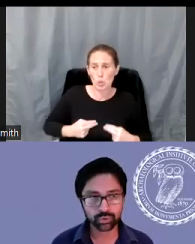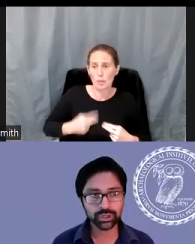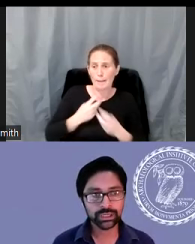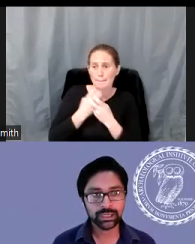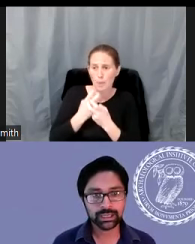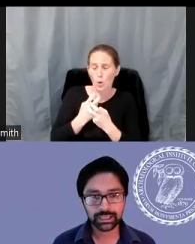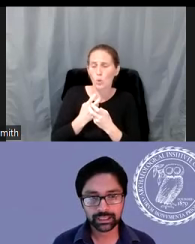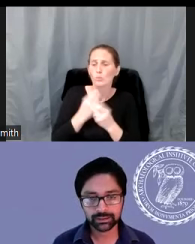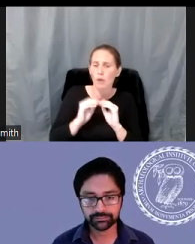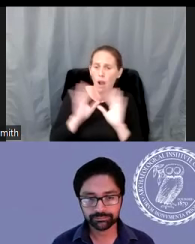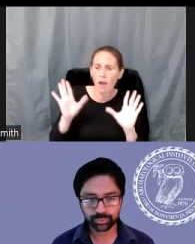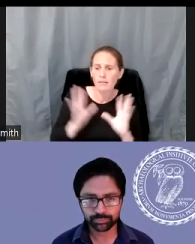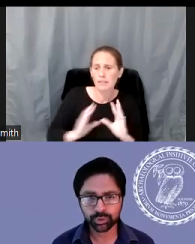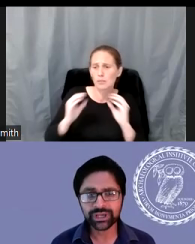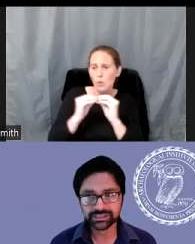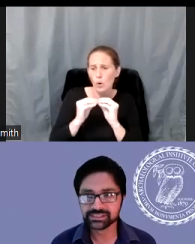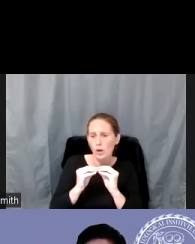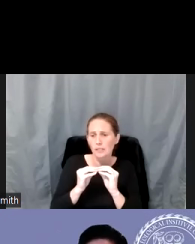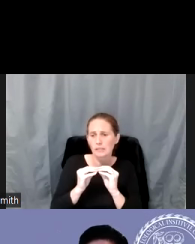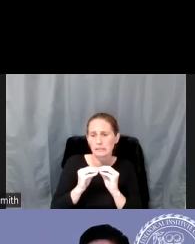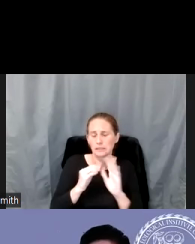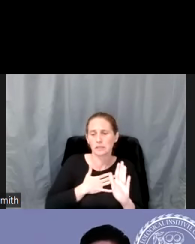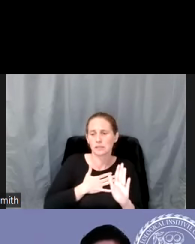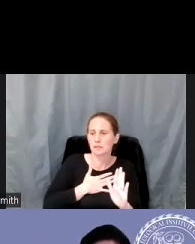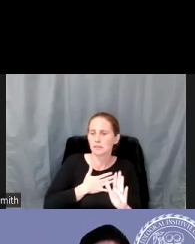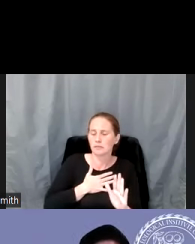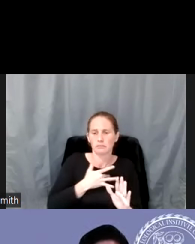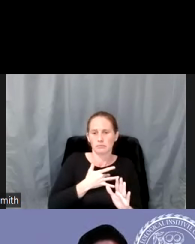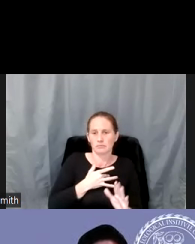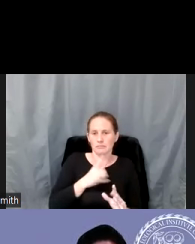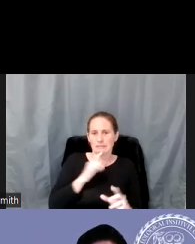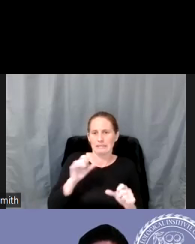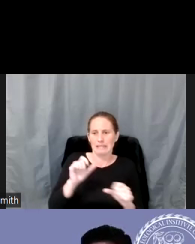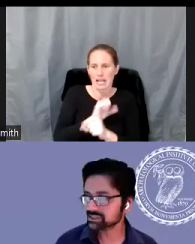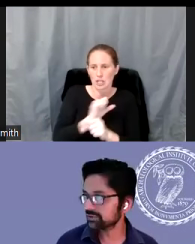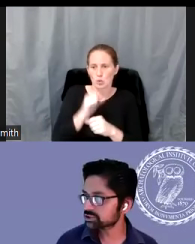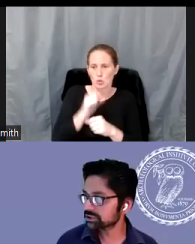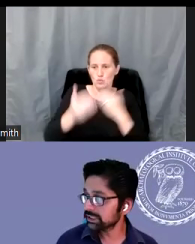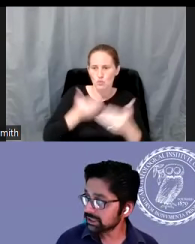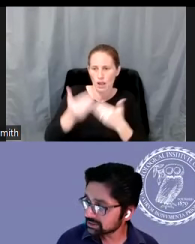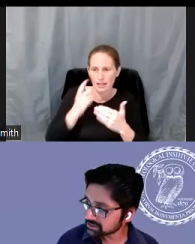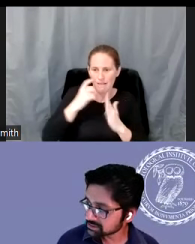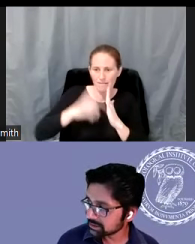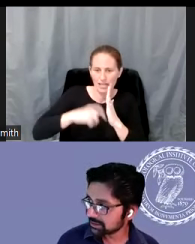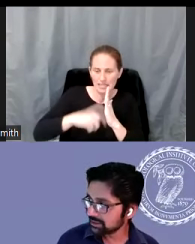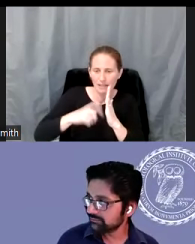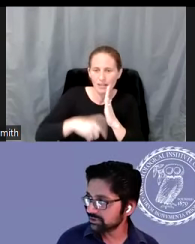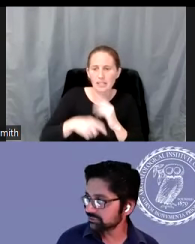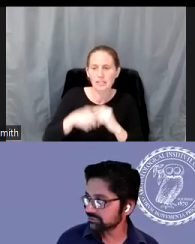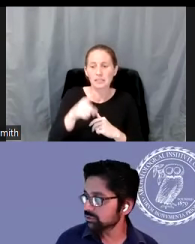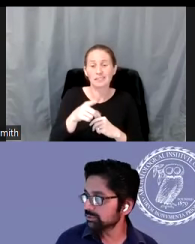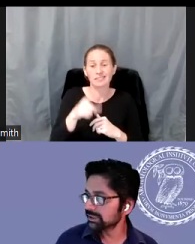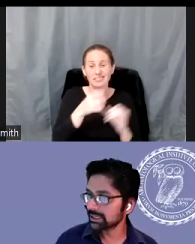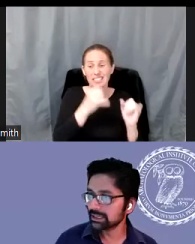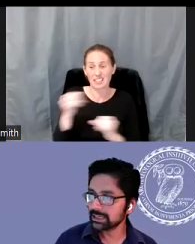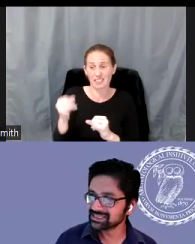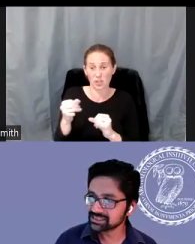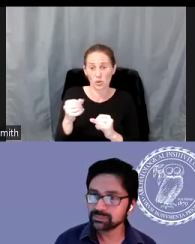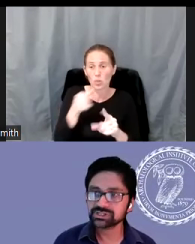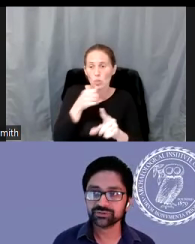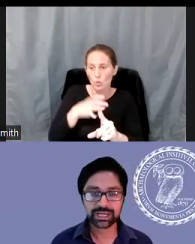a lot more poignancy in this actual process of excavation. This individual, this woman,